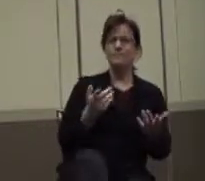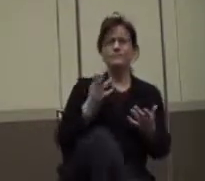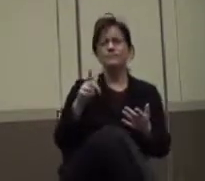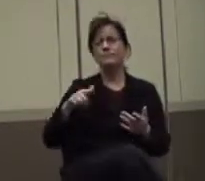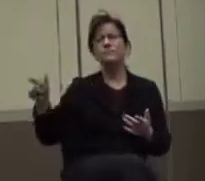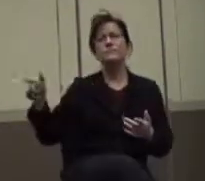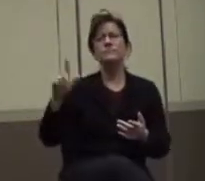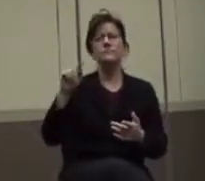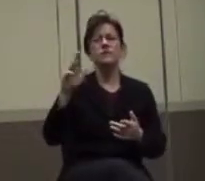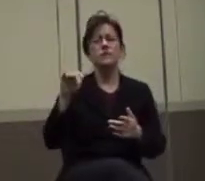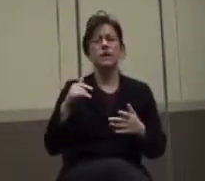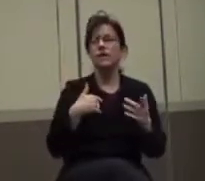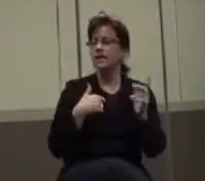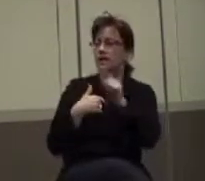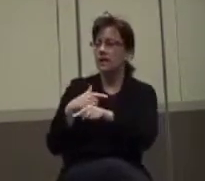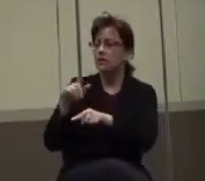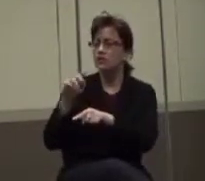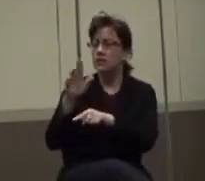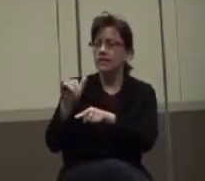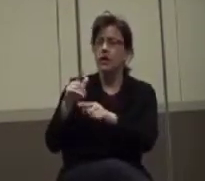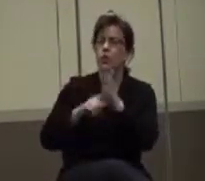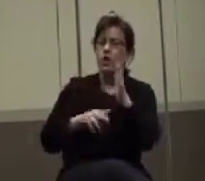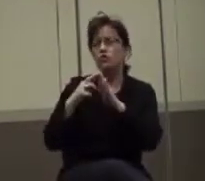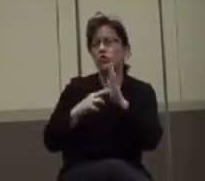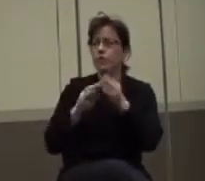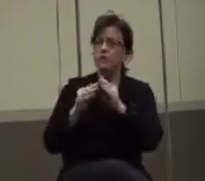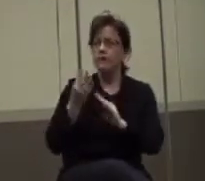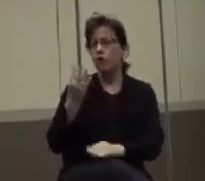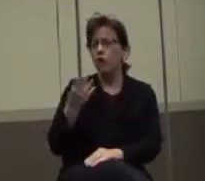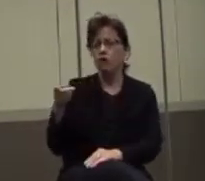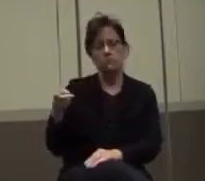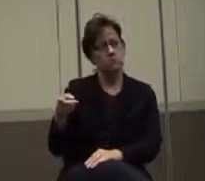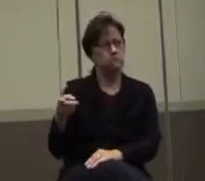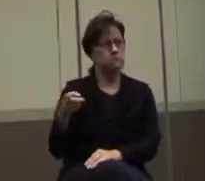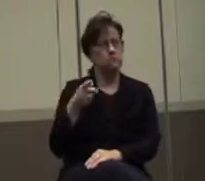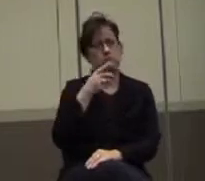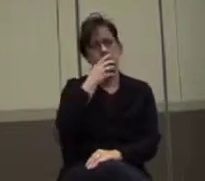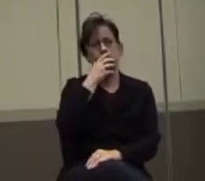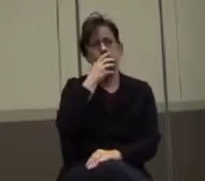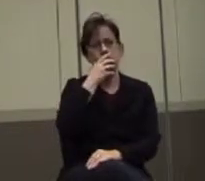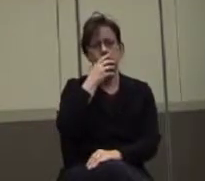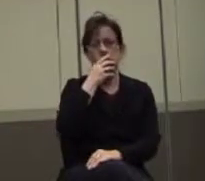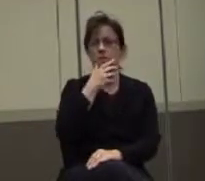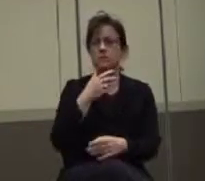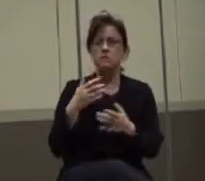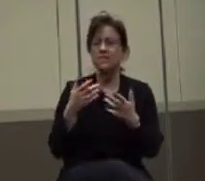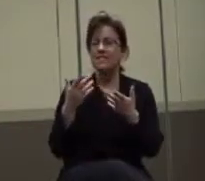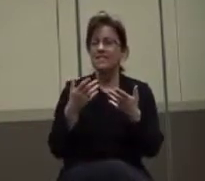Tracy, what is rule 4? All right? And so you get this kind of inner, you know.